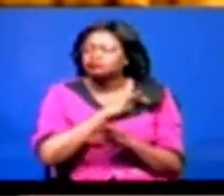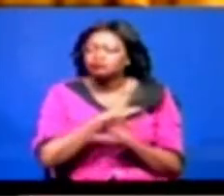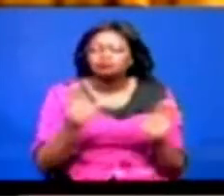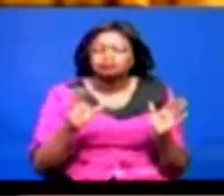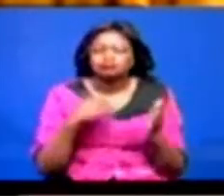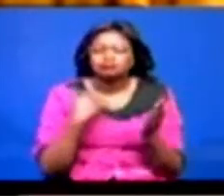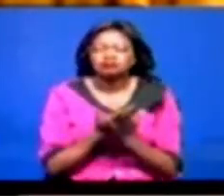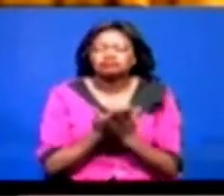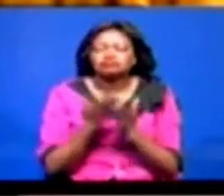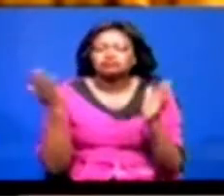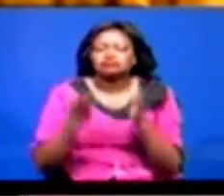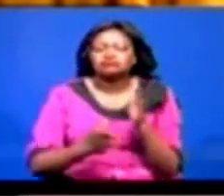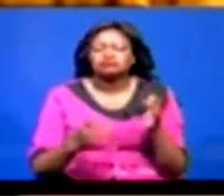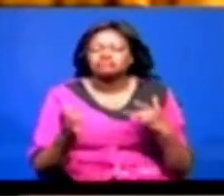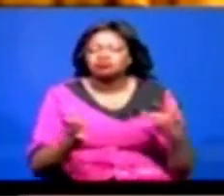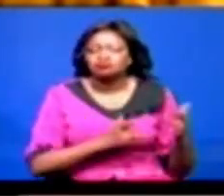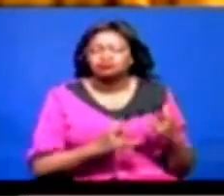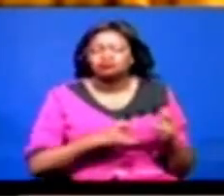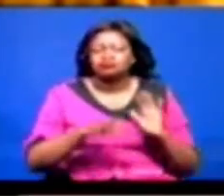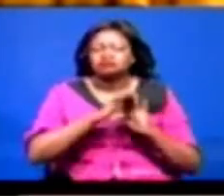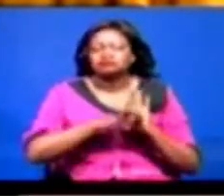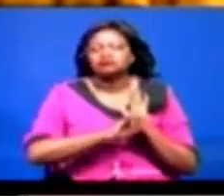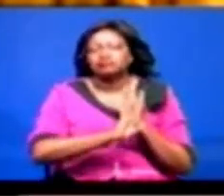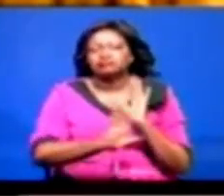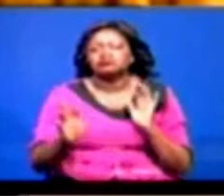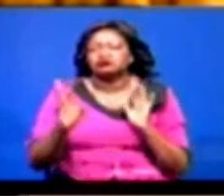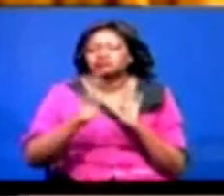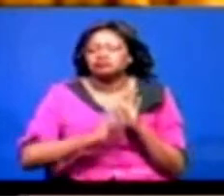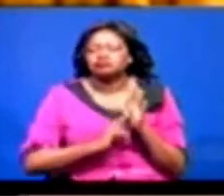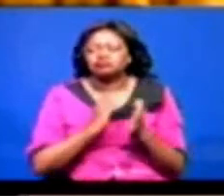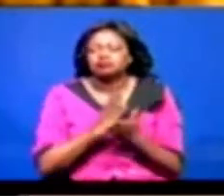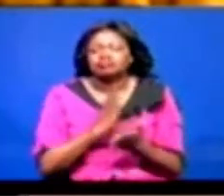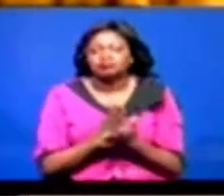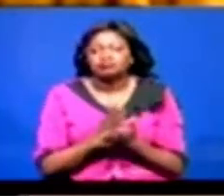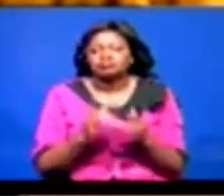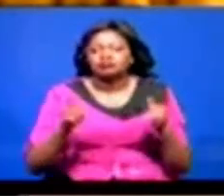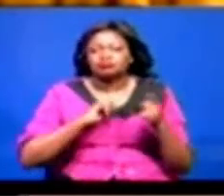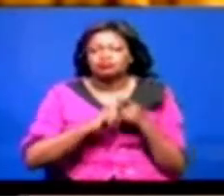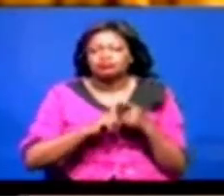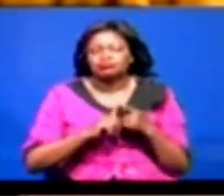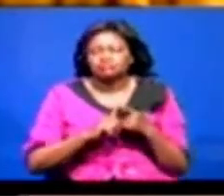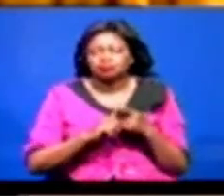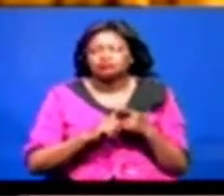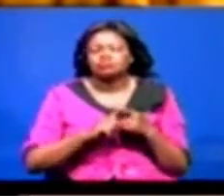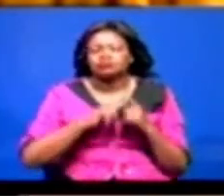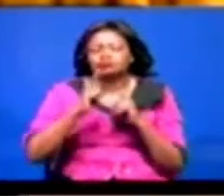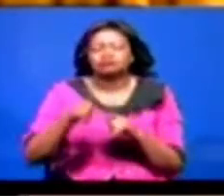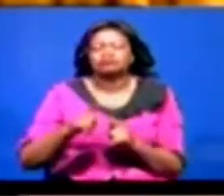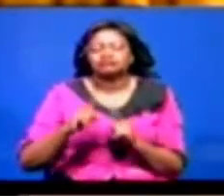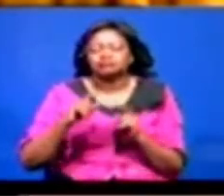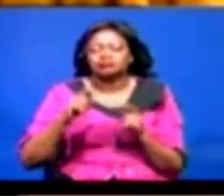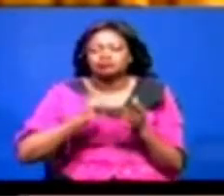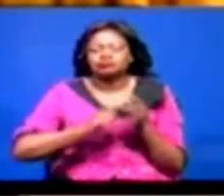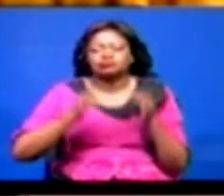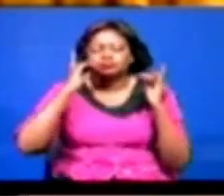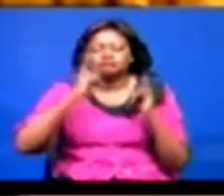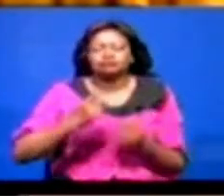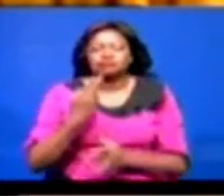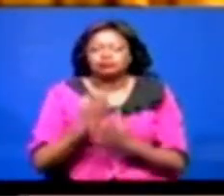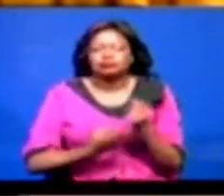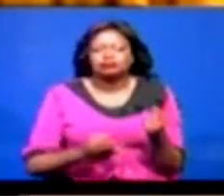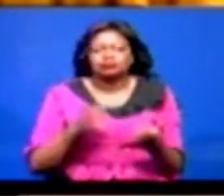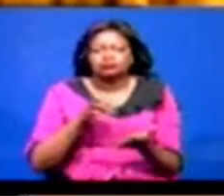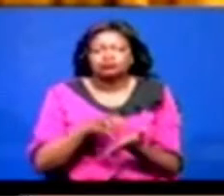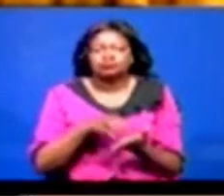filed regarding the constitutionality of those regulations. In fact, when you retire to write your ruling, you will find that in both instances, this